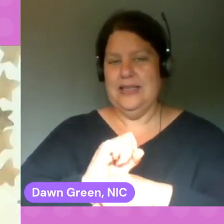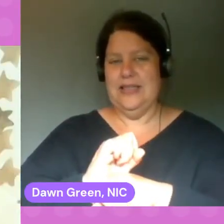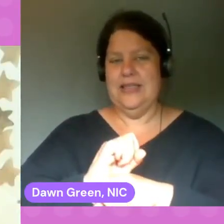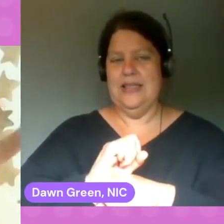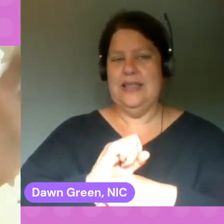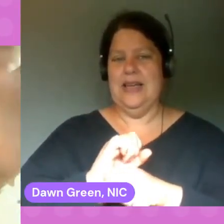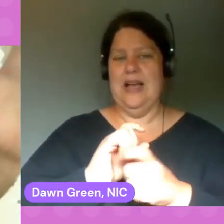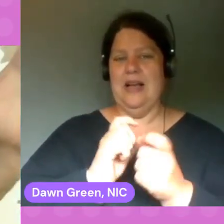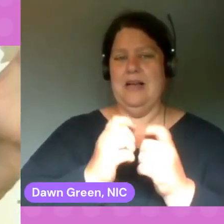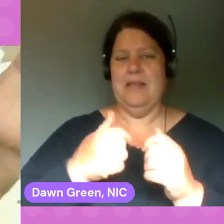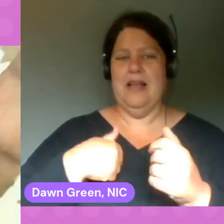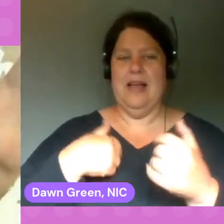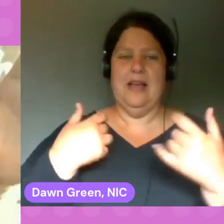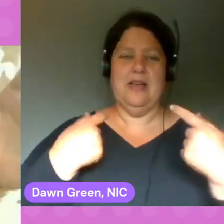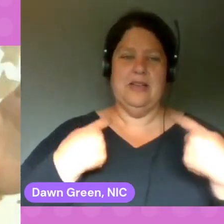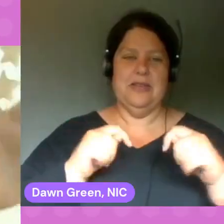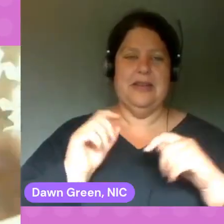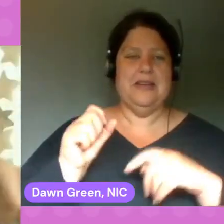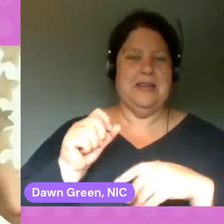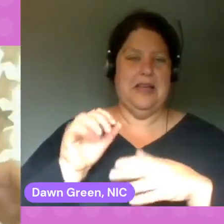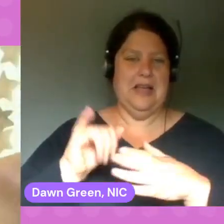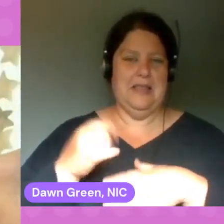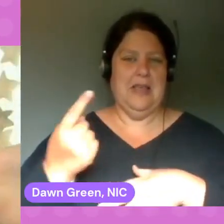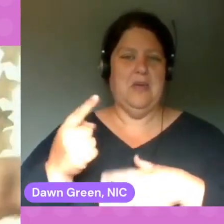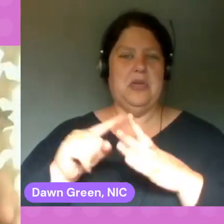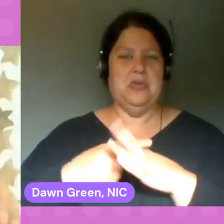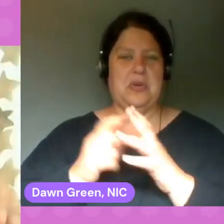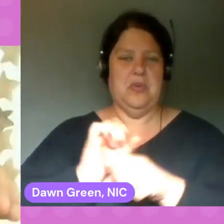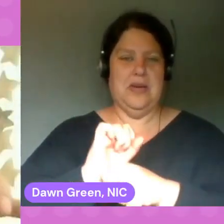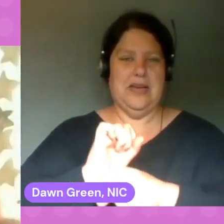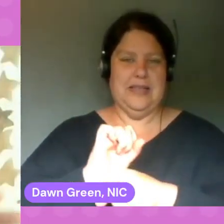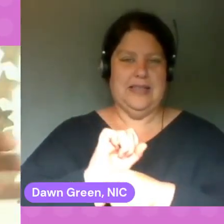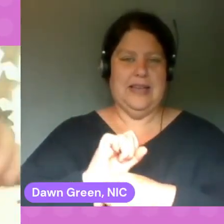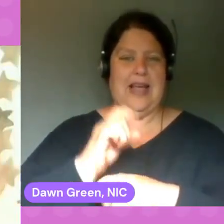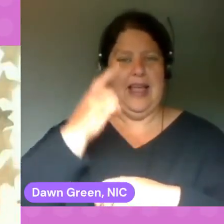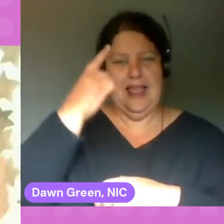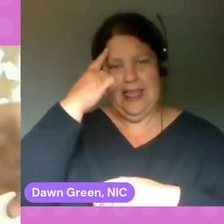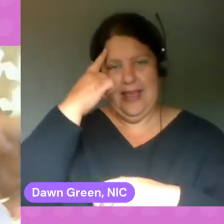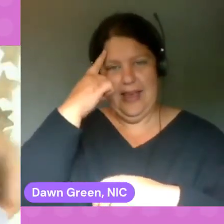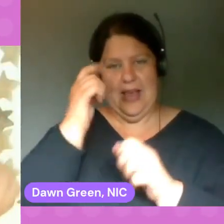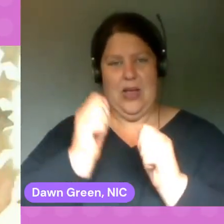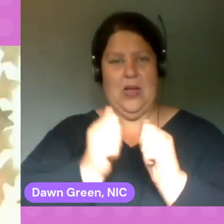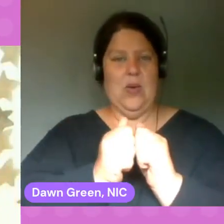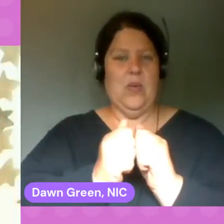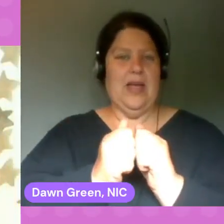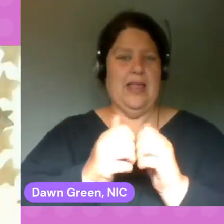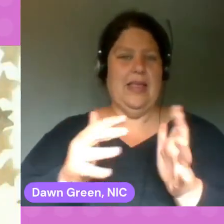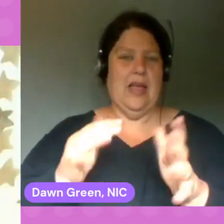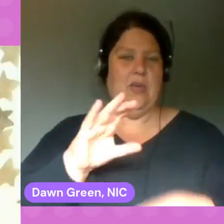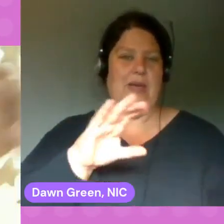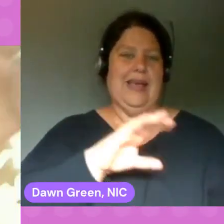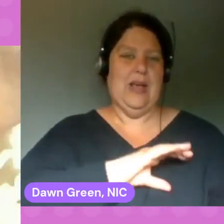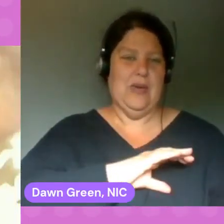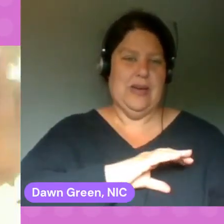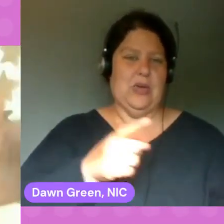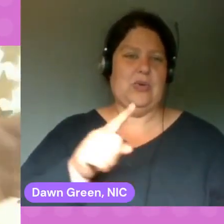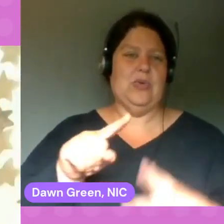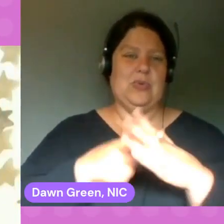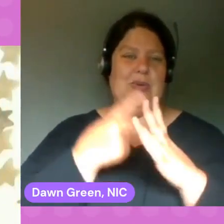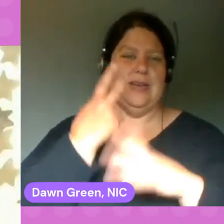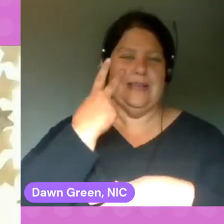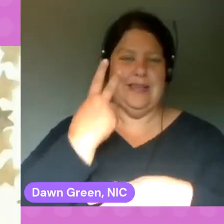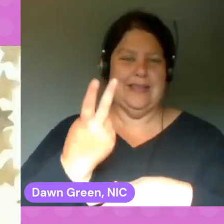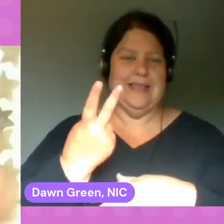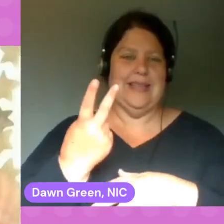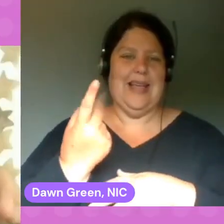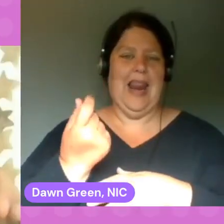I'm trying to, this one is starting to work. And I mean, I think even without characters, you start to see them have a little